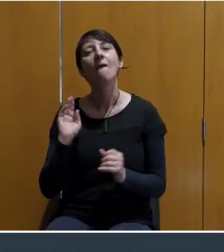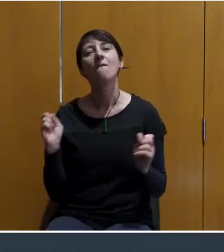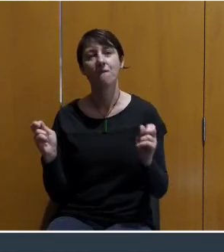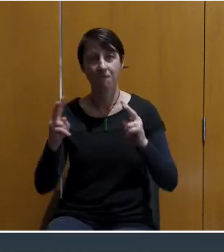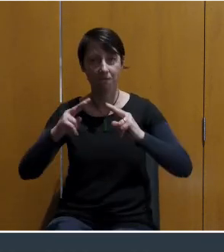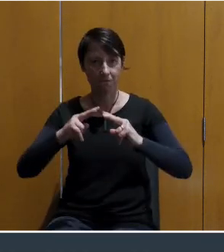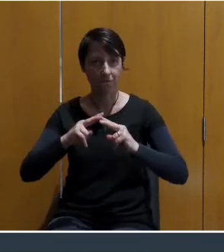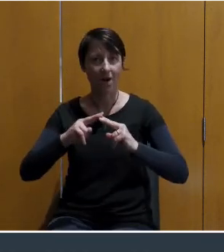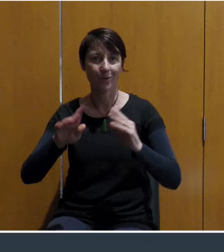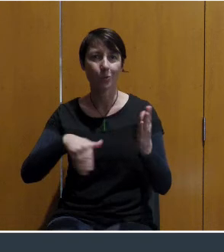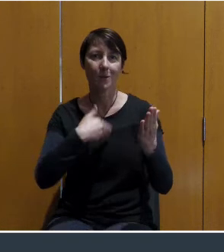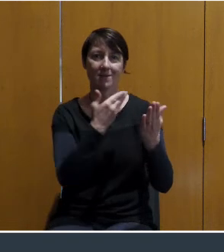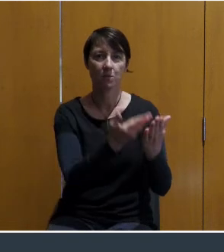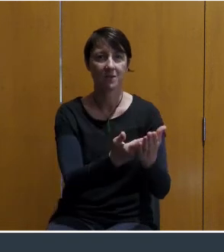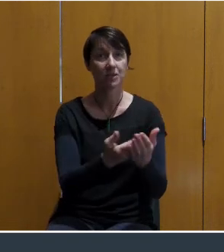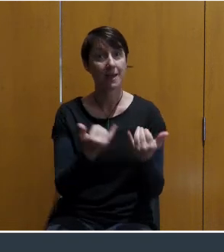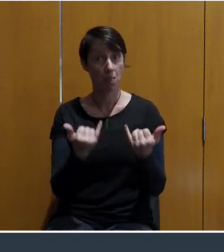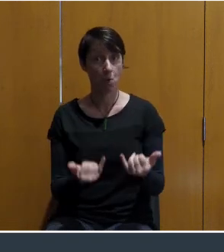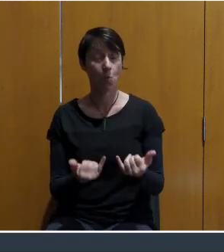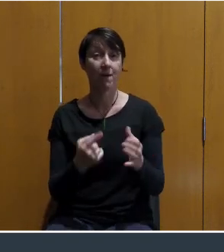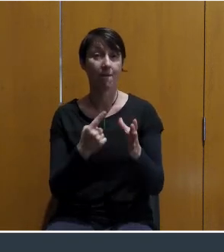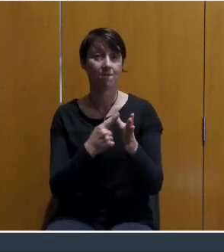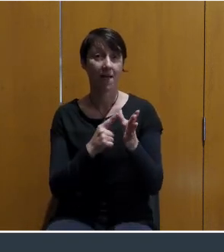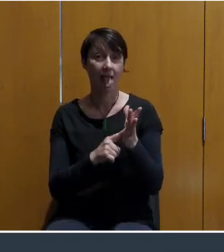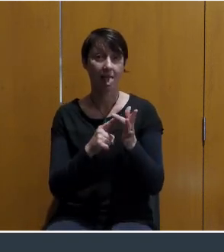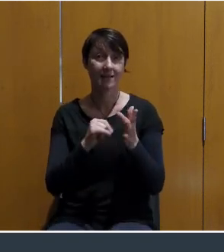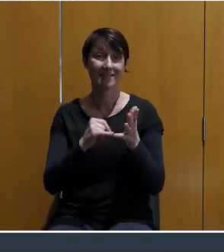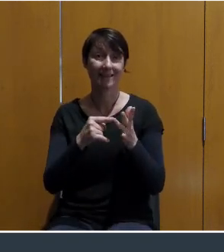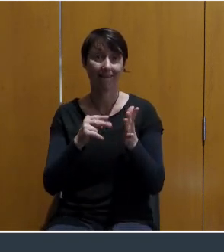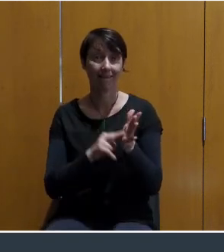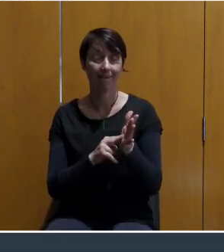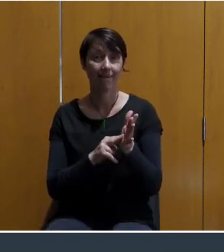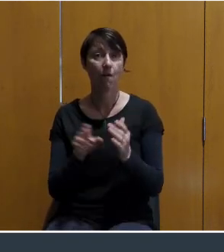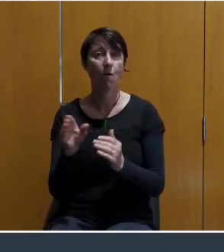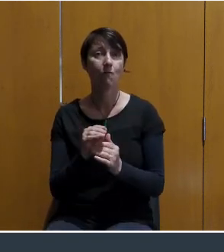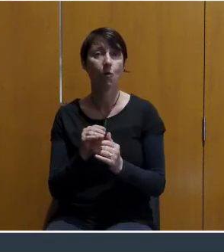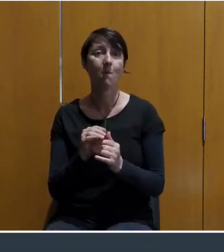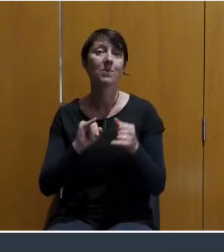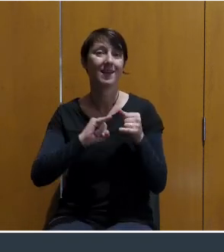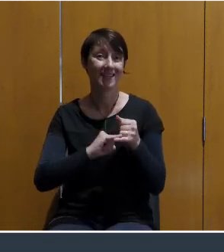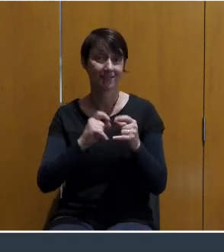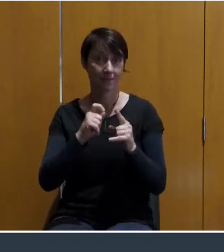us online Alison Vaughan from the SPCA. So welcome, Alison.